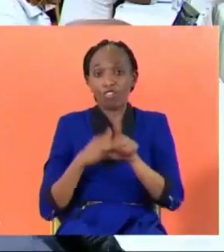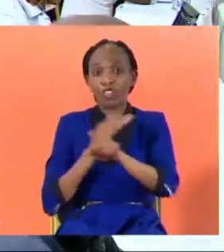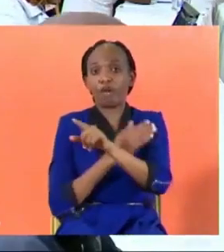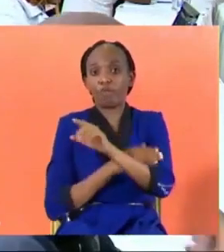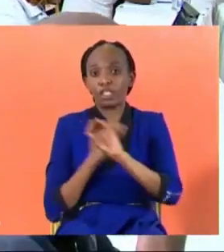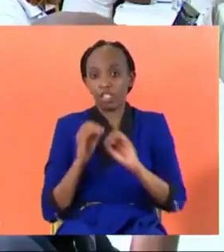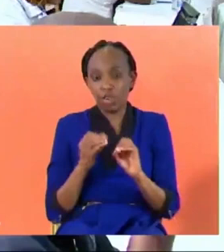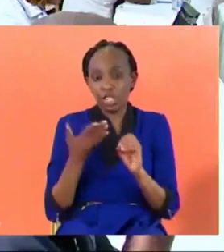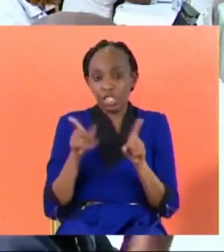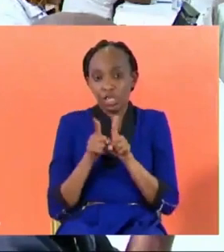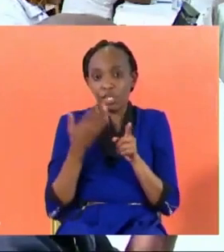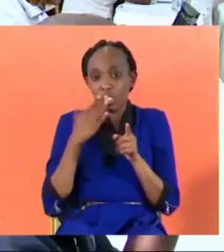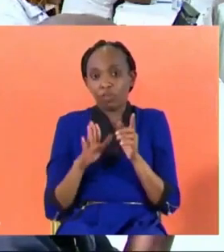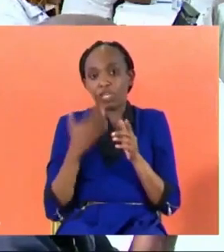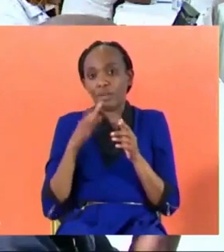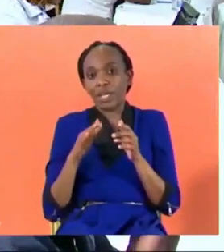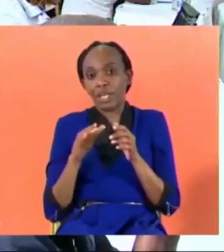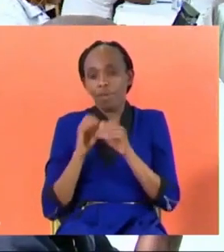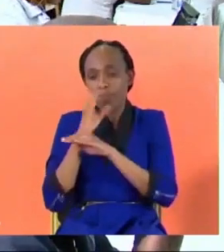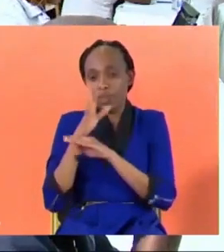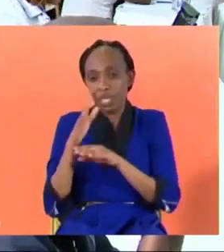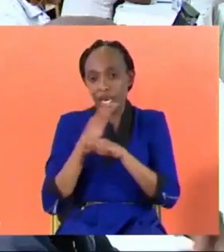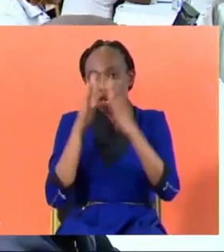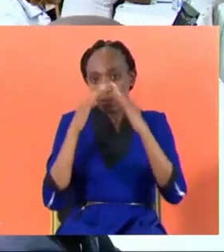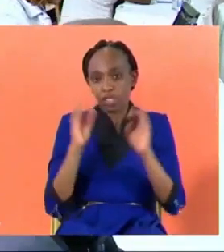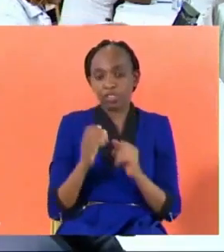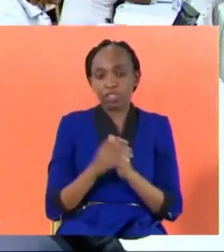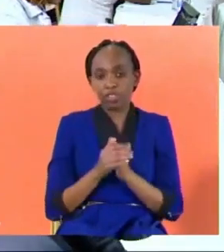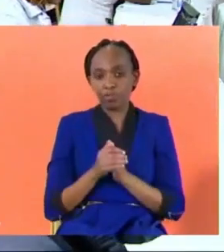really supported by the media houses in that regard.